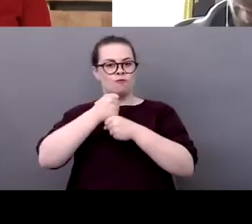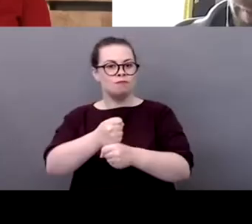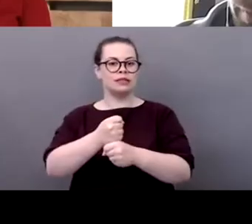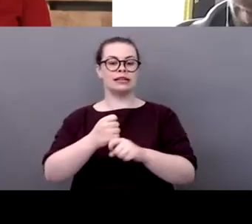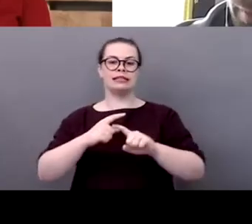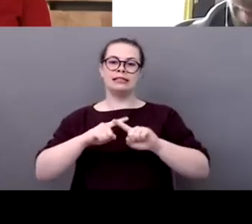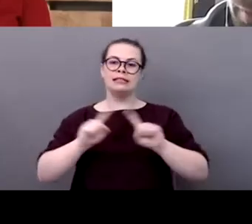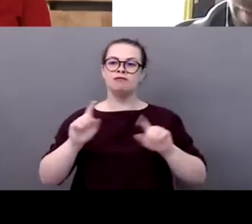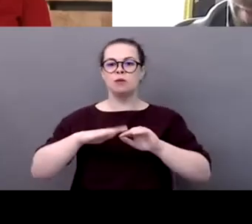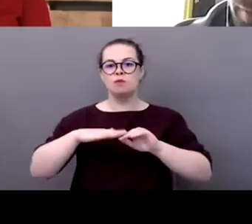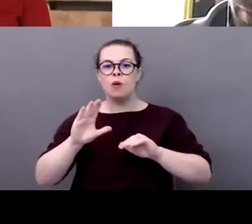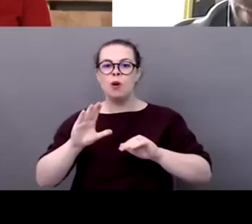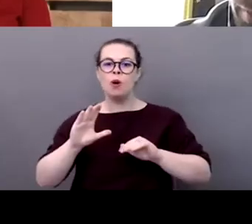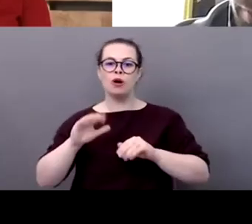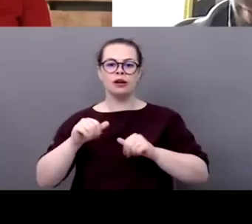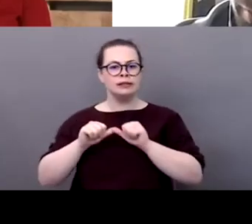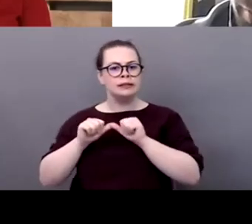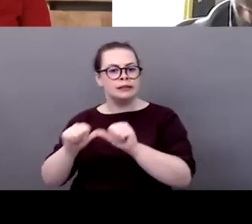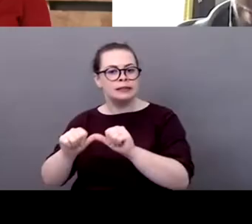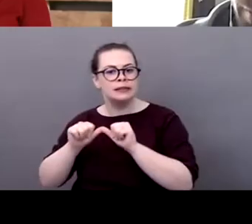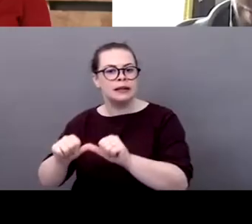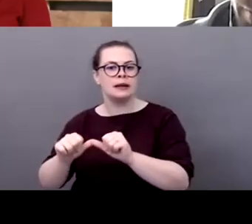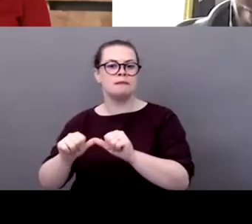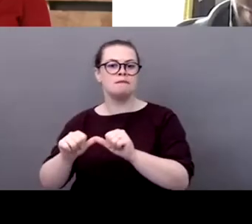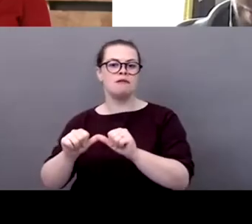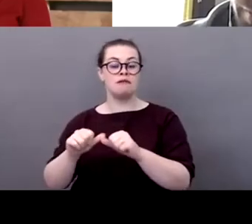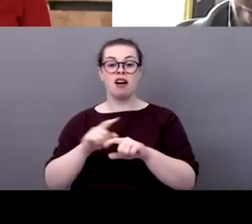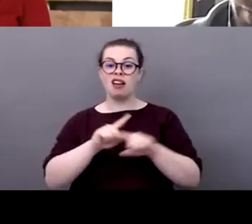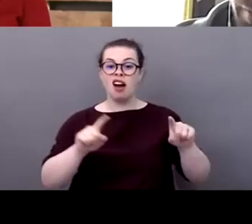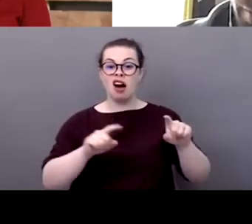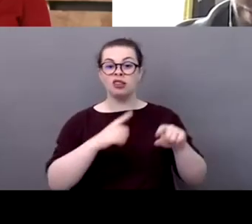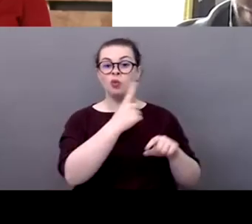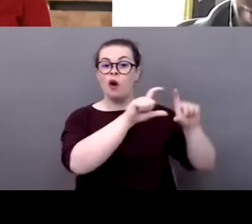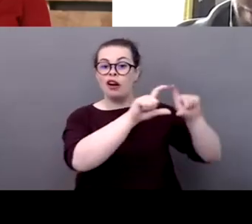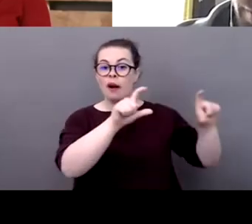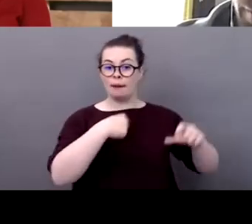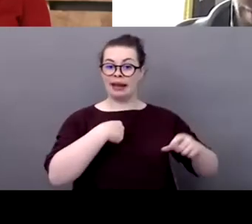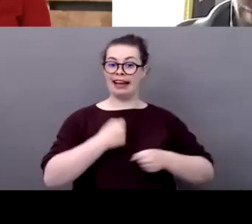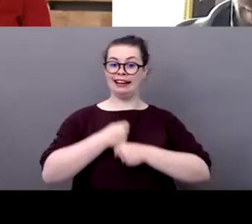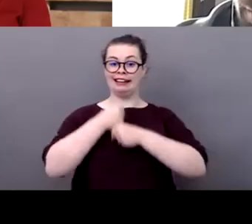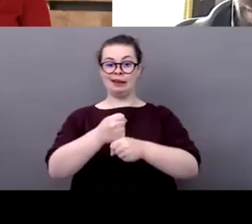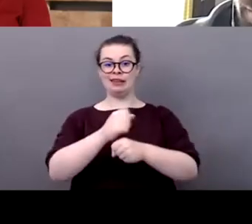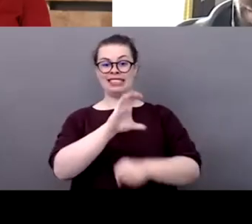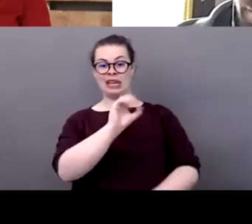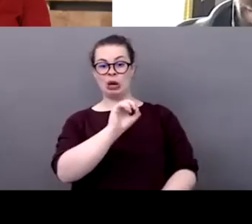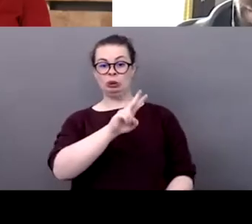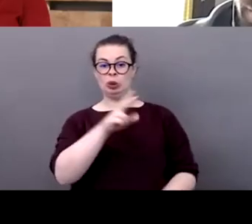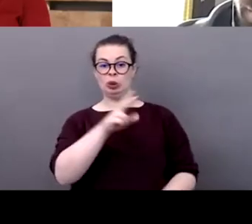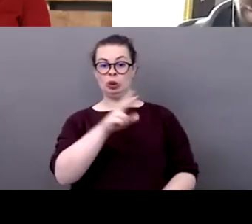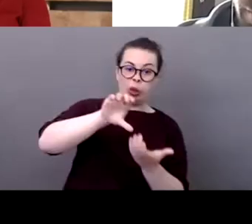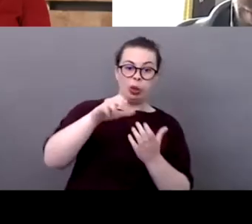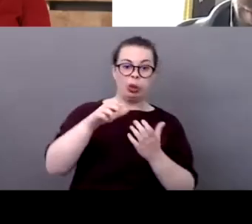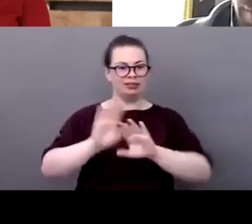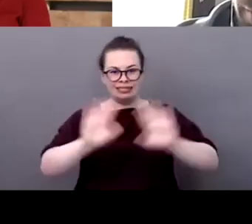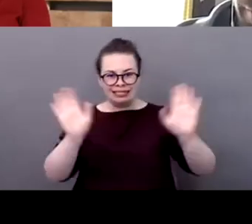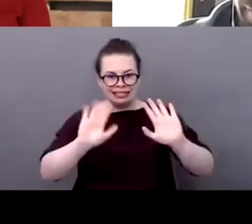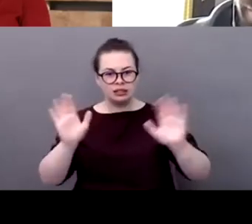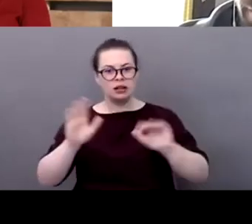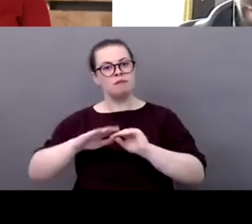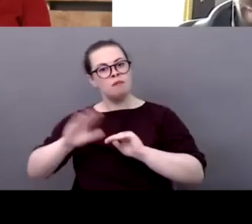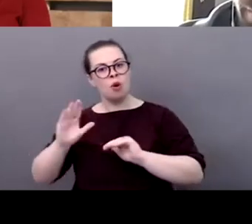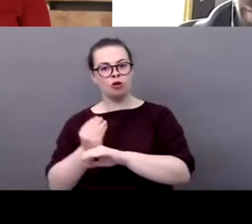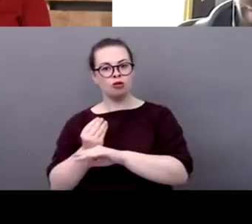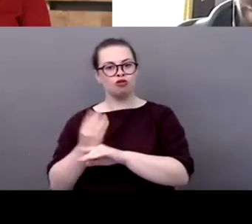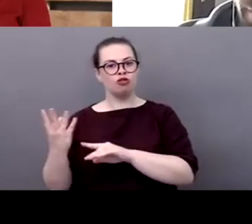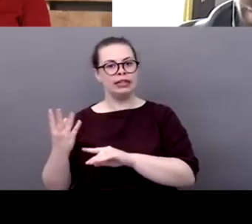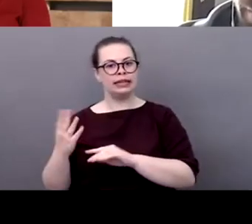then our athletes can be ambassadors for, and equipment. And we're seeing that happen. There is a kind of greening effort in surfing,